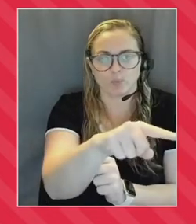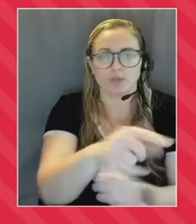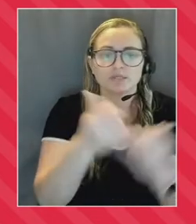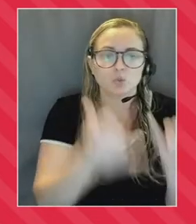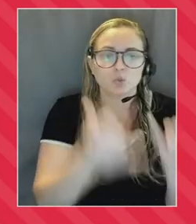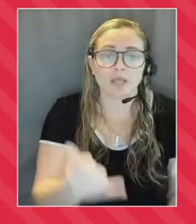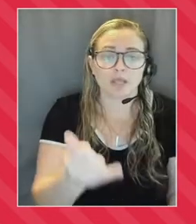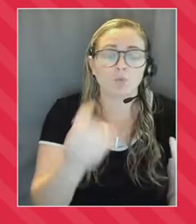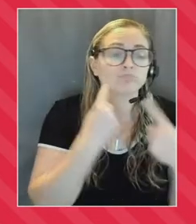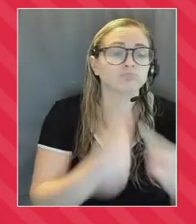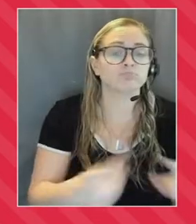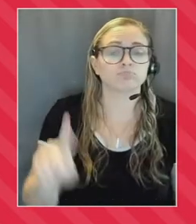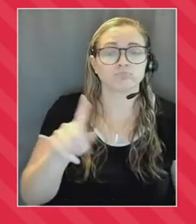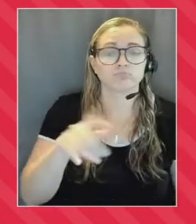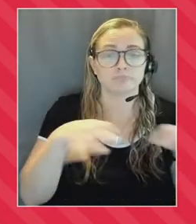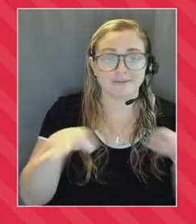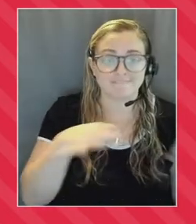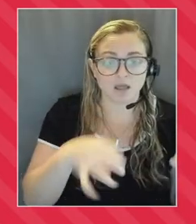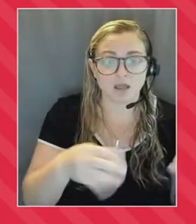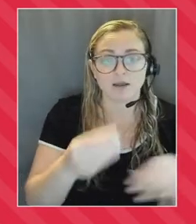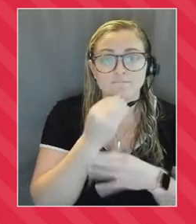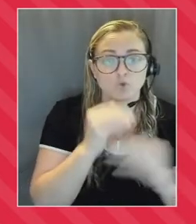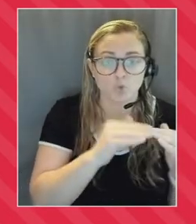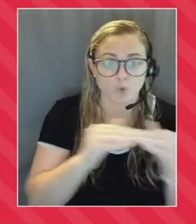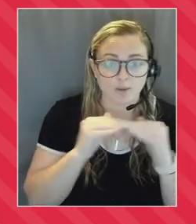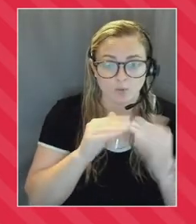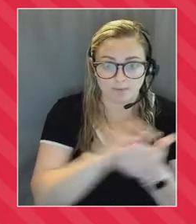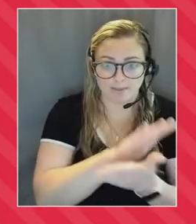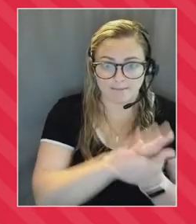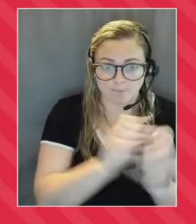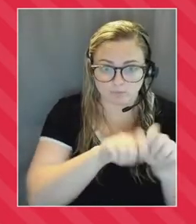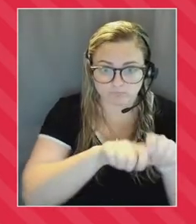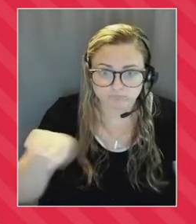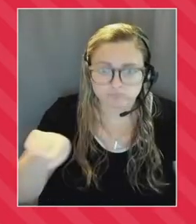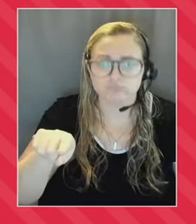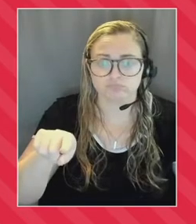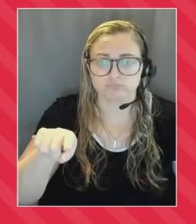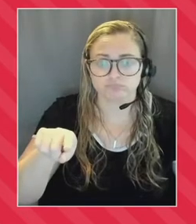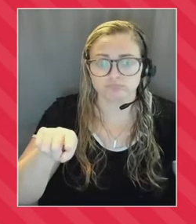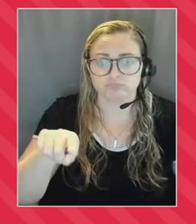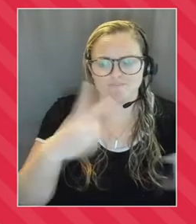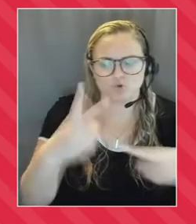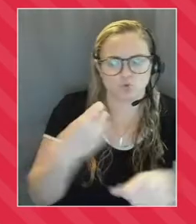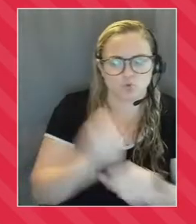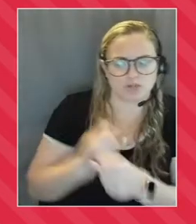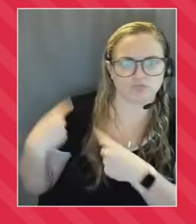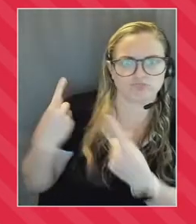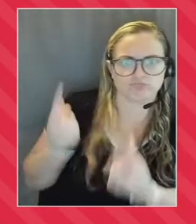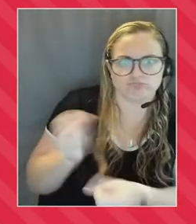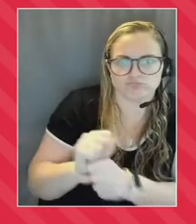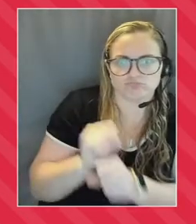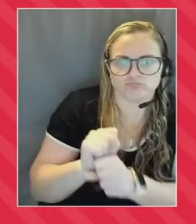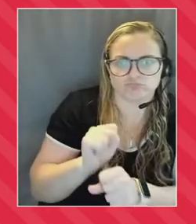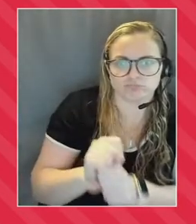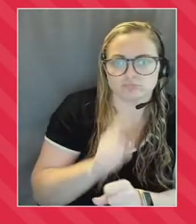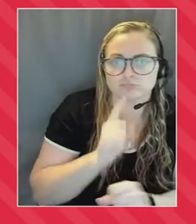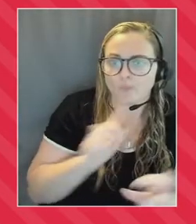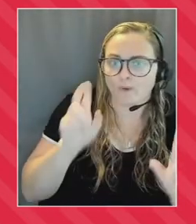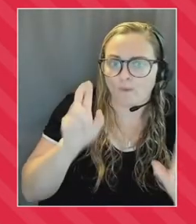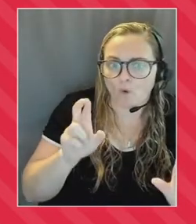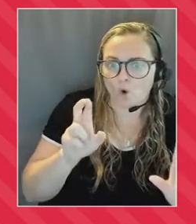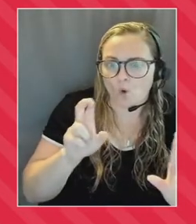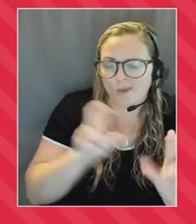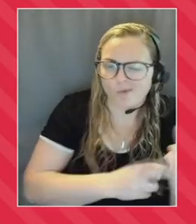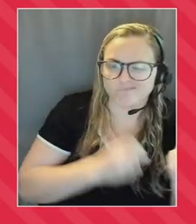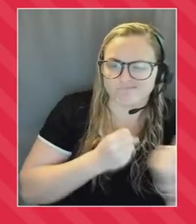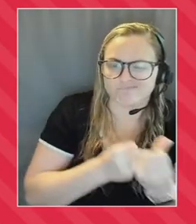releasing our defining food equity paper, the culmination of 2 years' work. And we really hope it will drive this